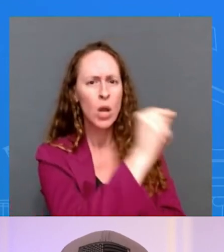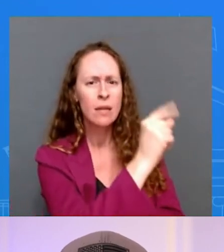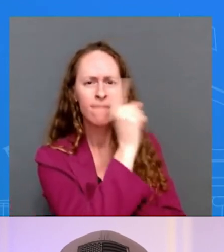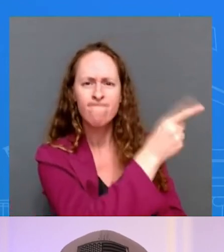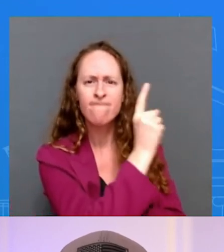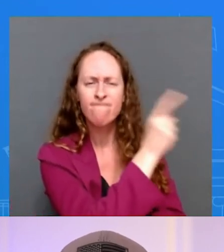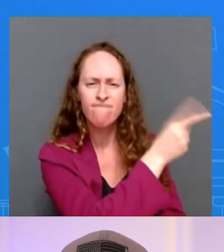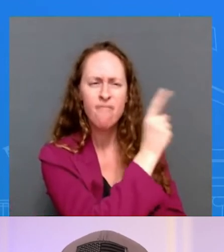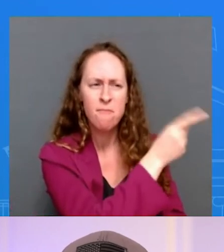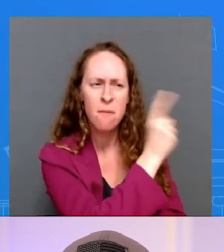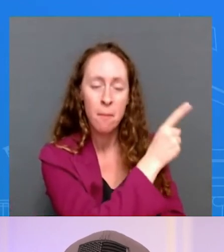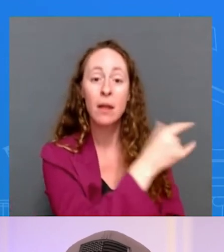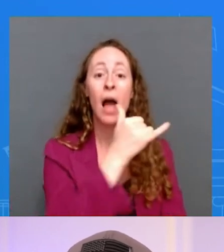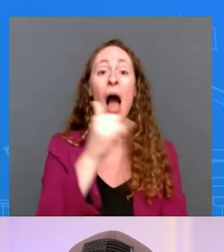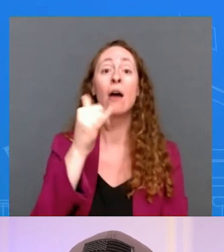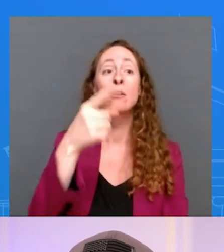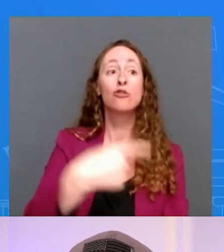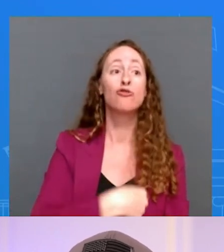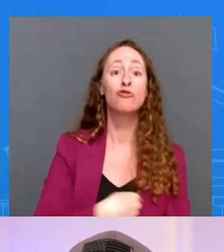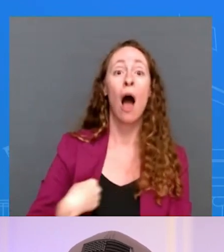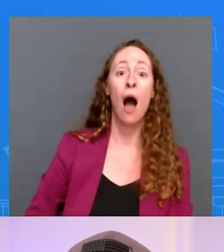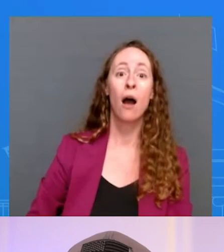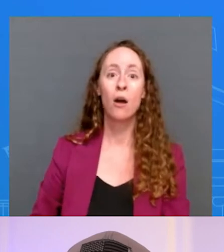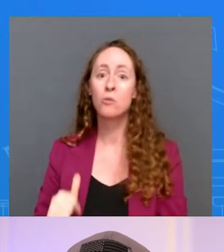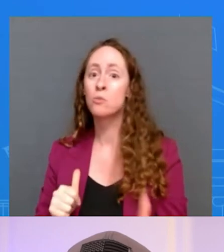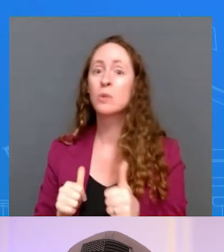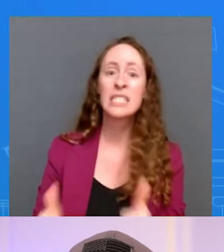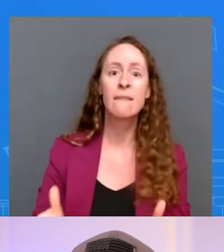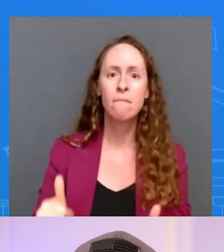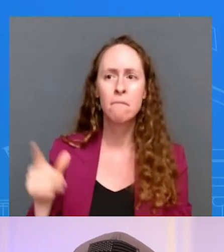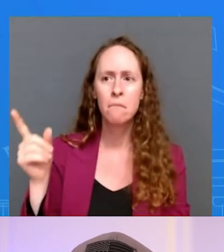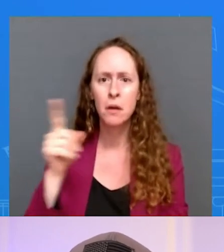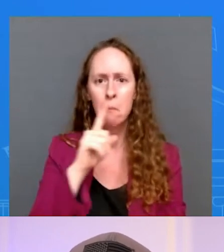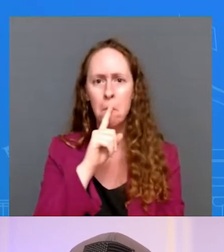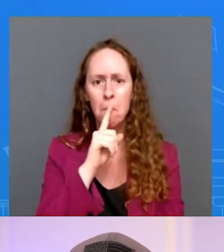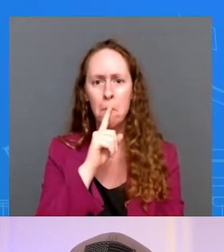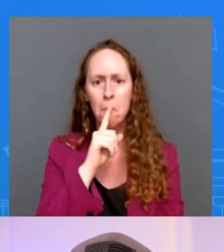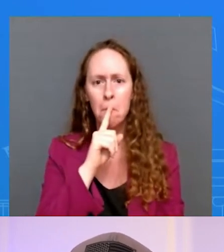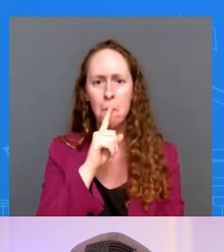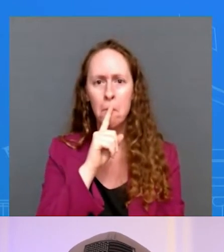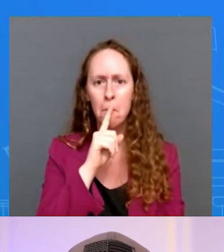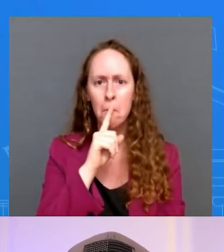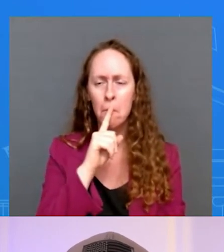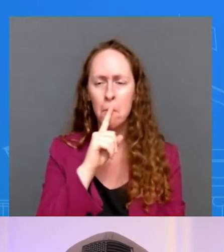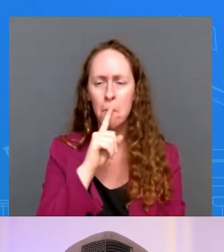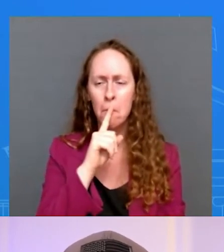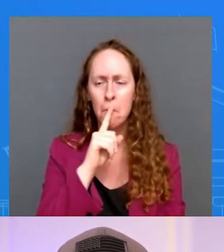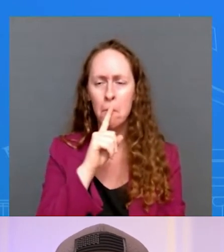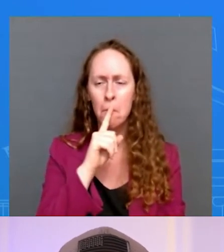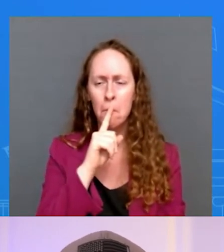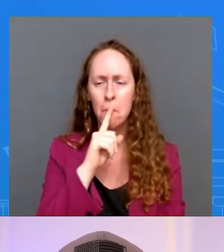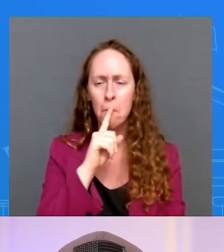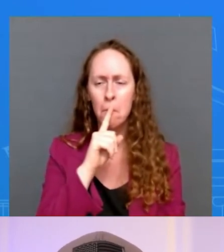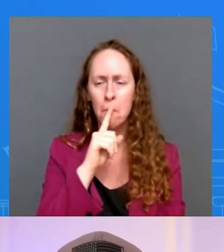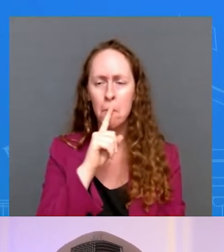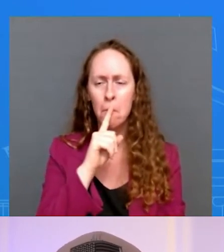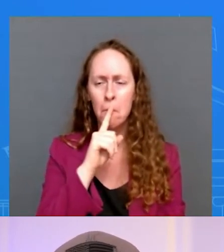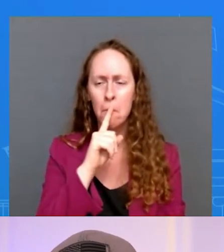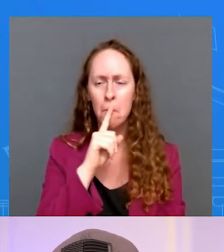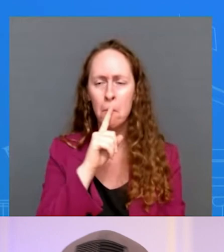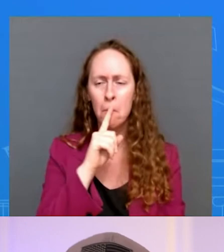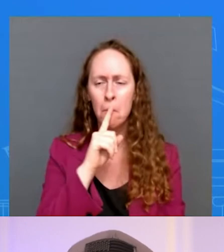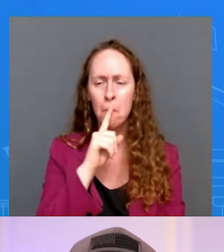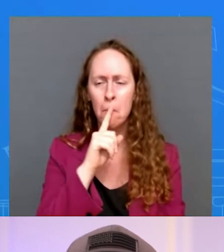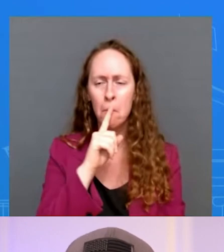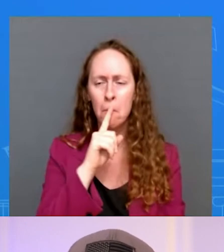from the president. Oh, I beg to differ. We've been standing up here for almost a week, Peter, talking about... Peter, I